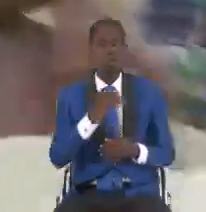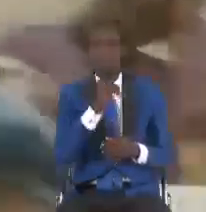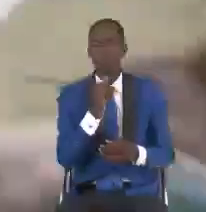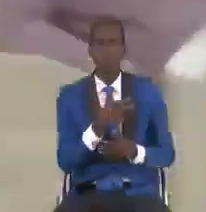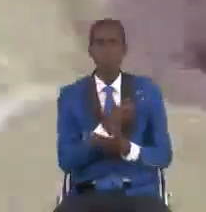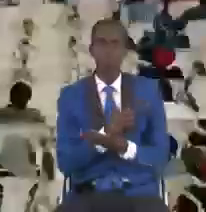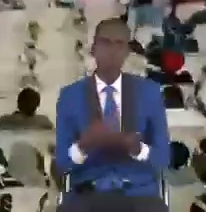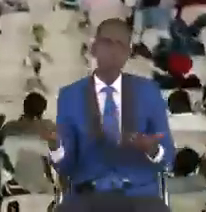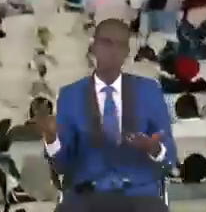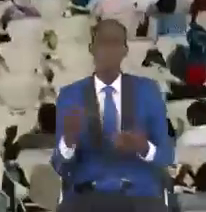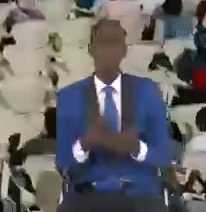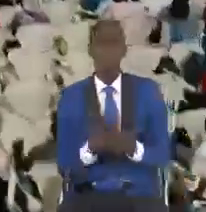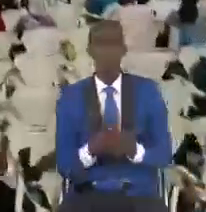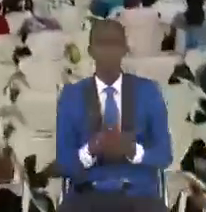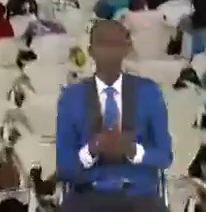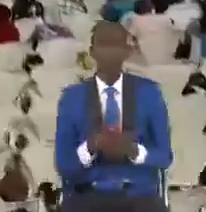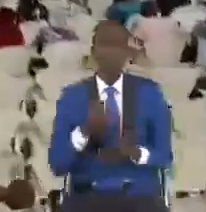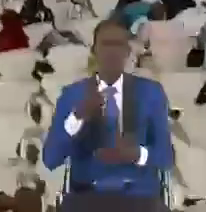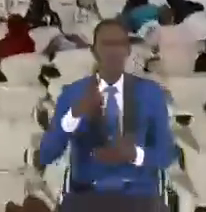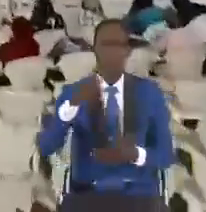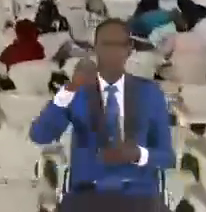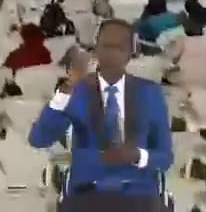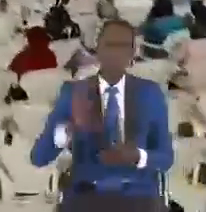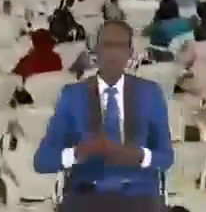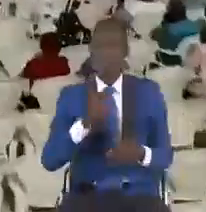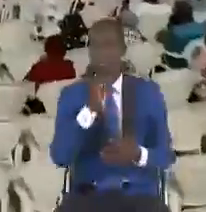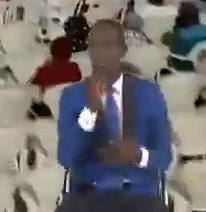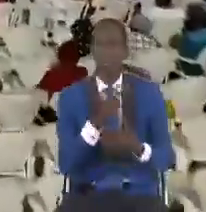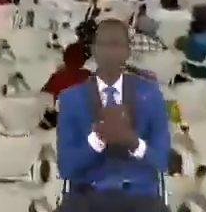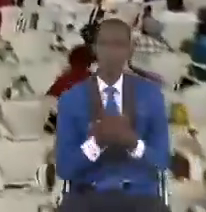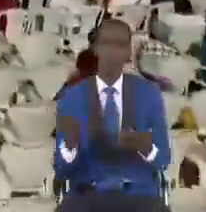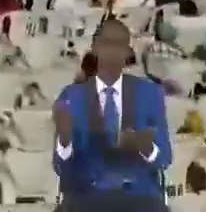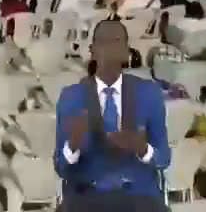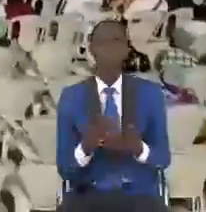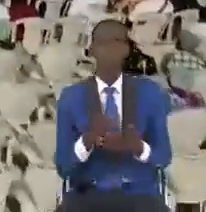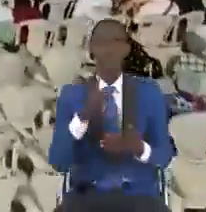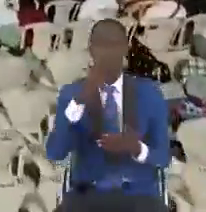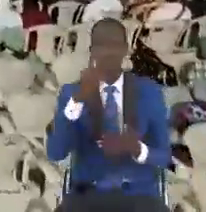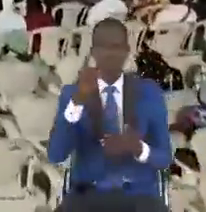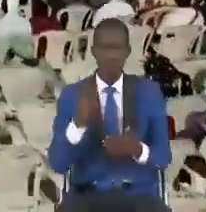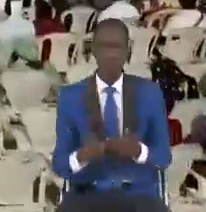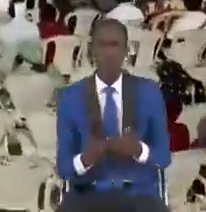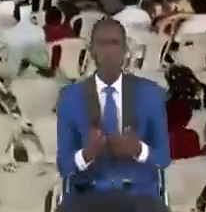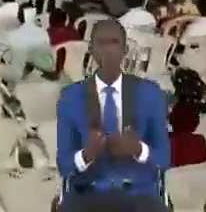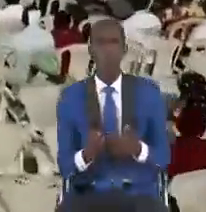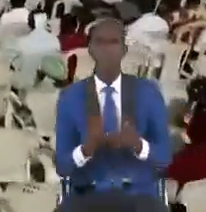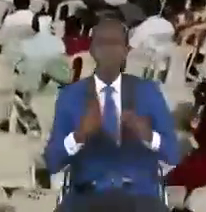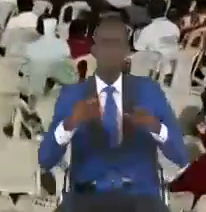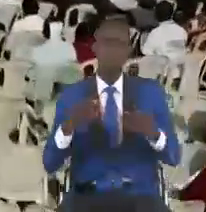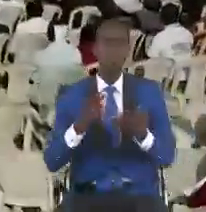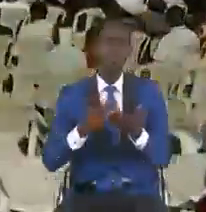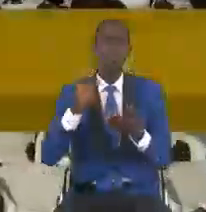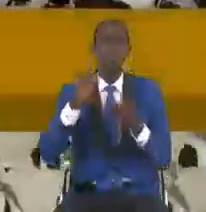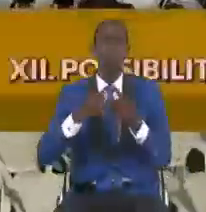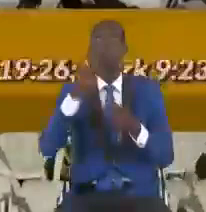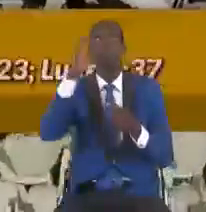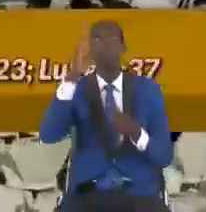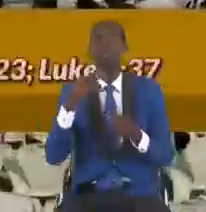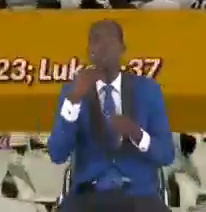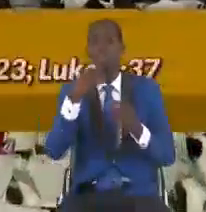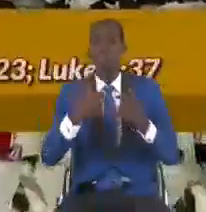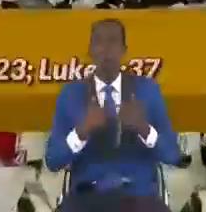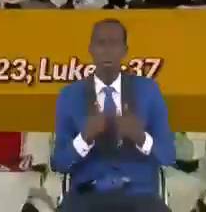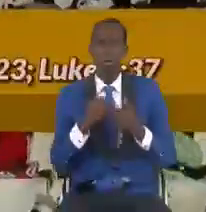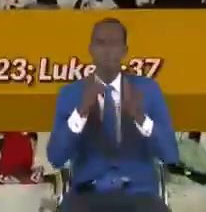fail. You must not fail. You must bring glory to God who has blessed you with his